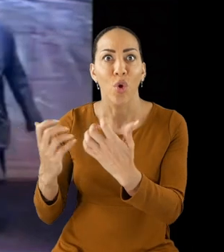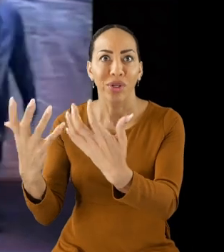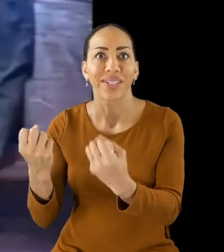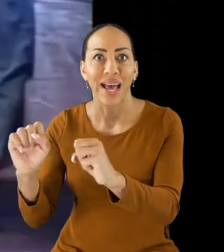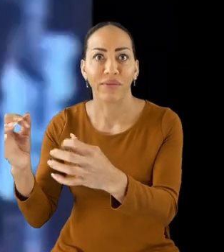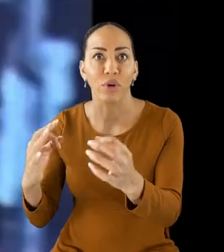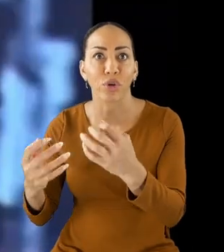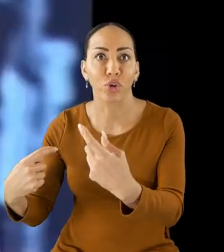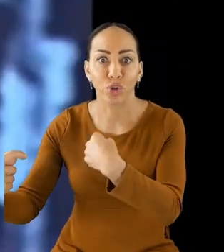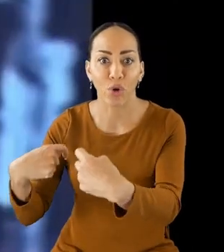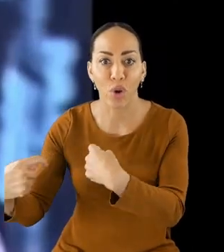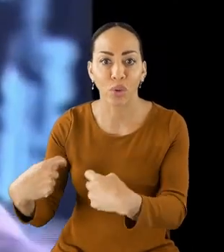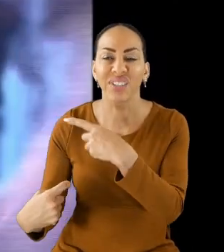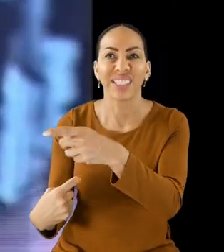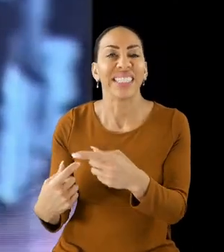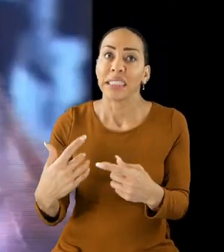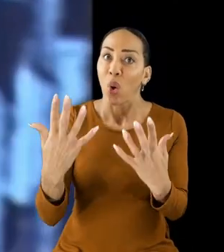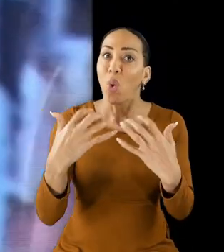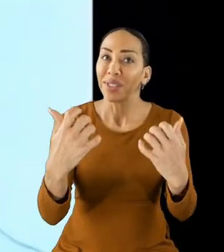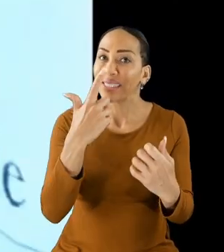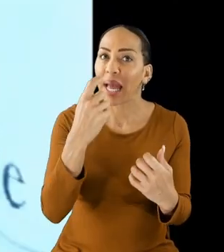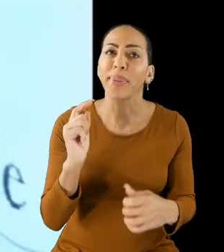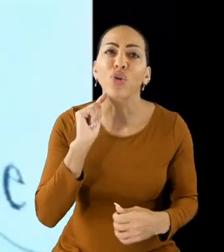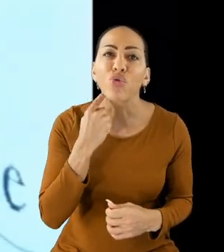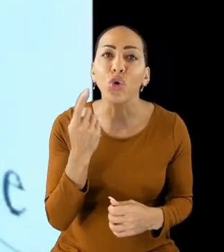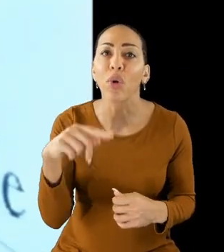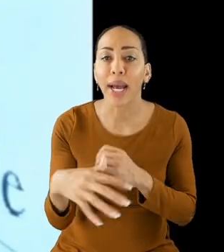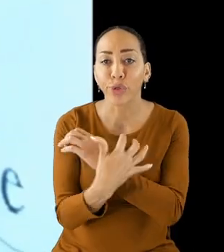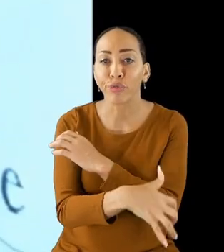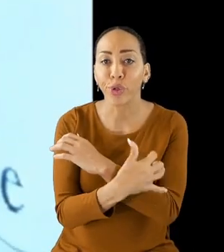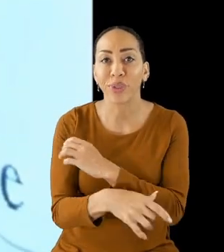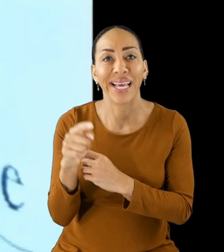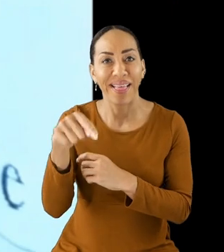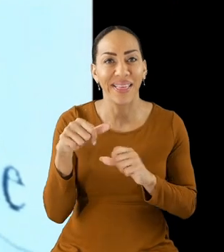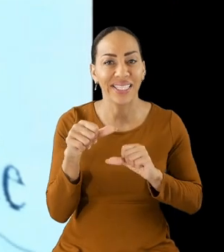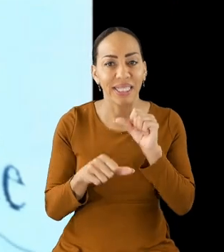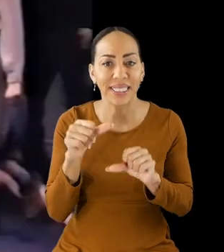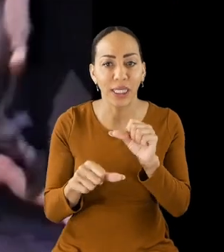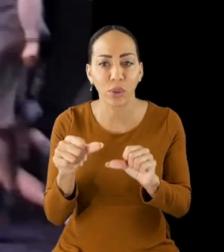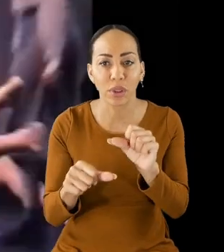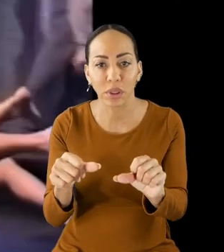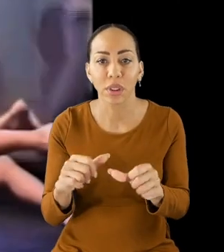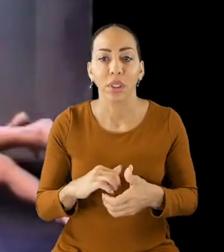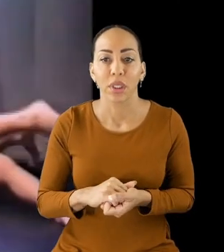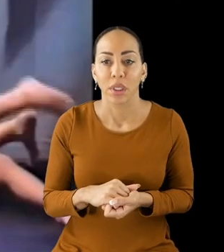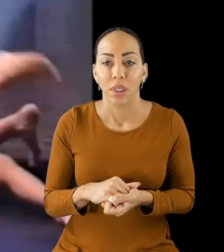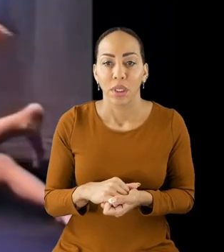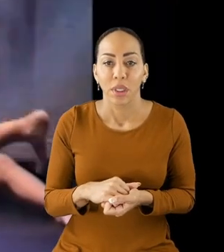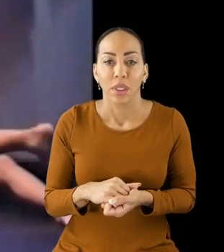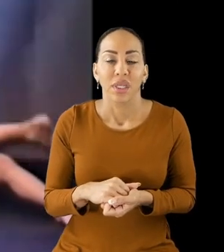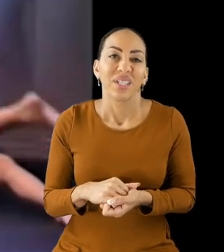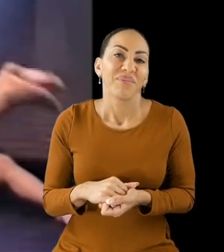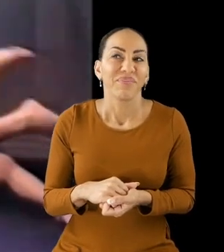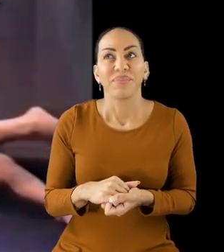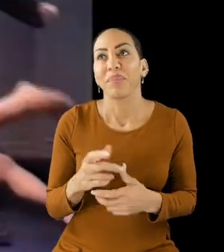And internet audiences are often cruel and very rude. As we'll see from this sequence, where we ask the audience to